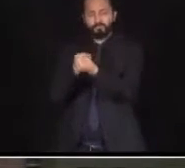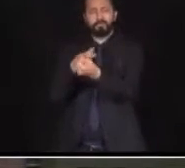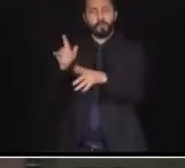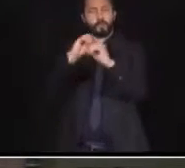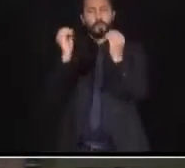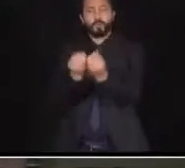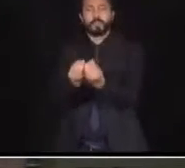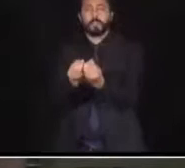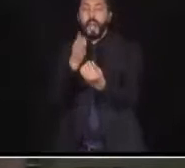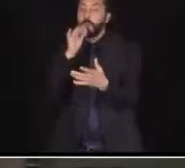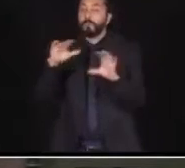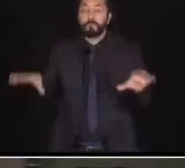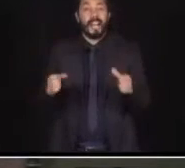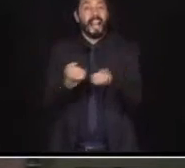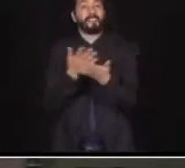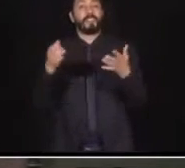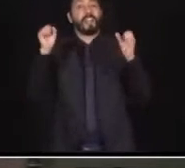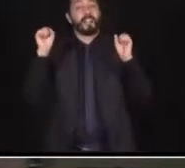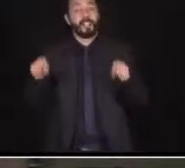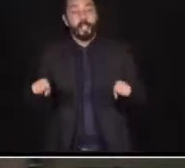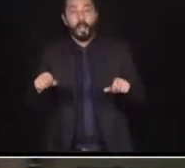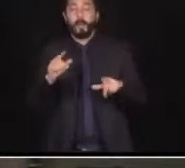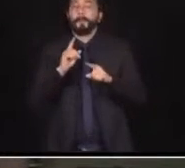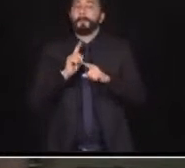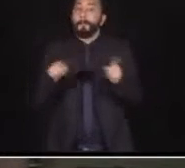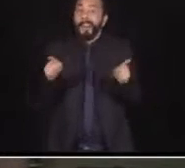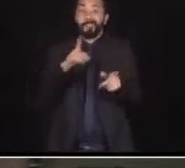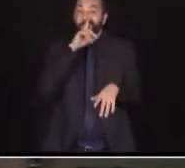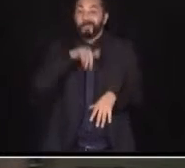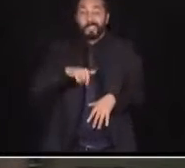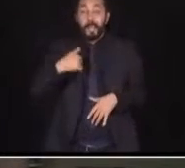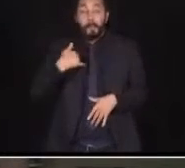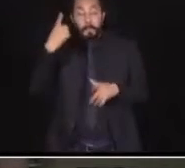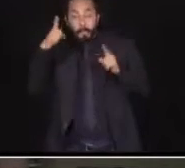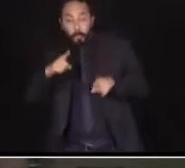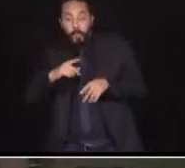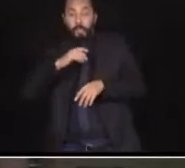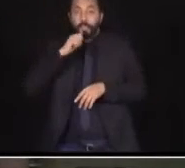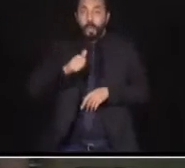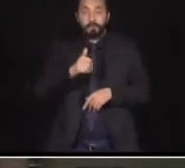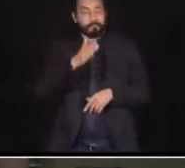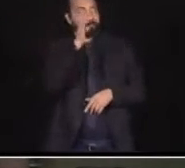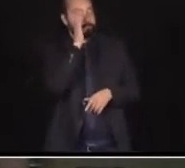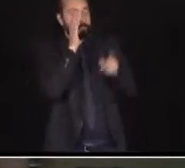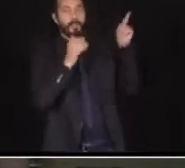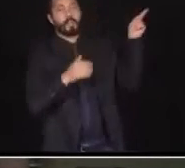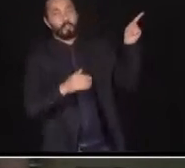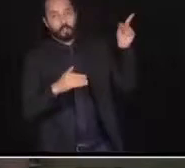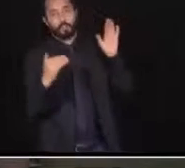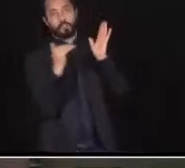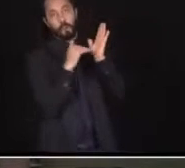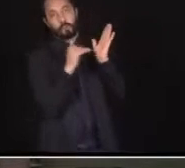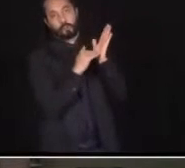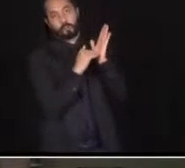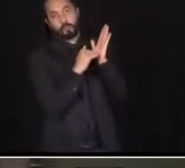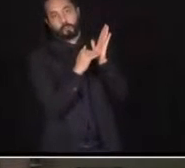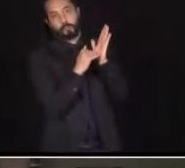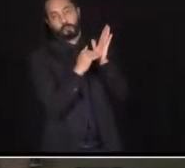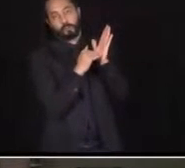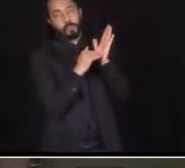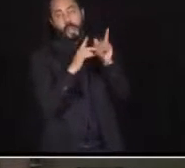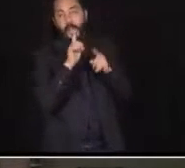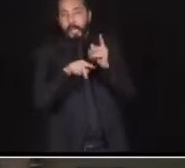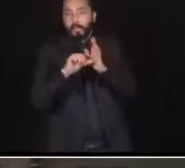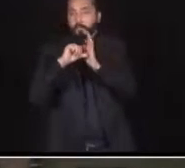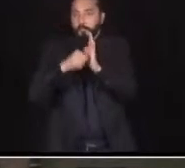But at the end of the day, I still have to listen to the docs. But there has to be a balance here. You know, it's critical. I can't emphasize this enough